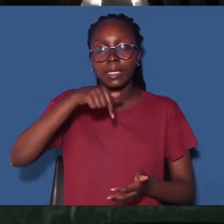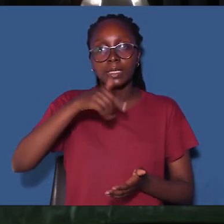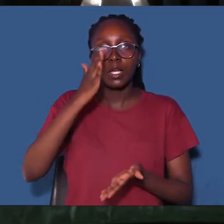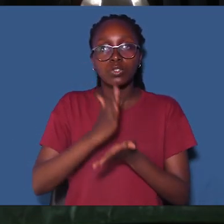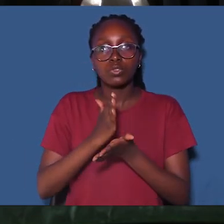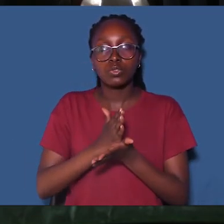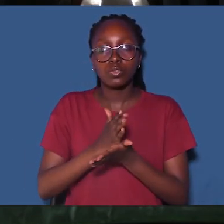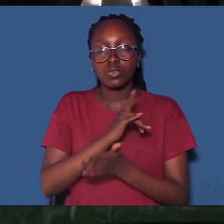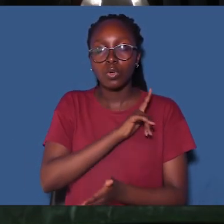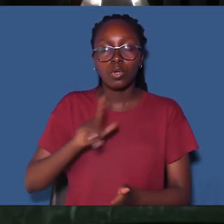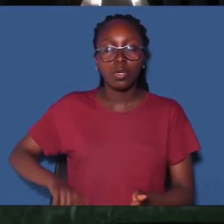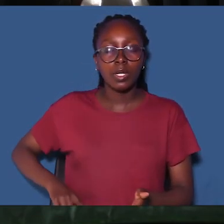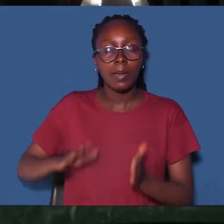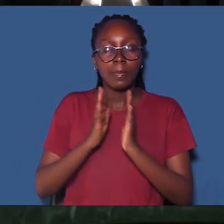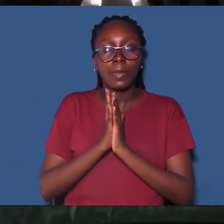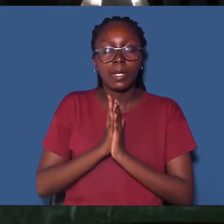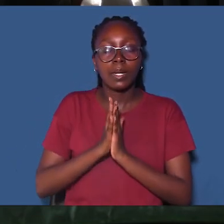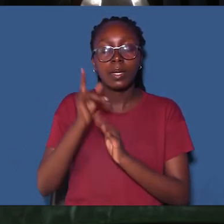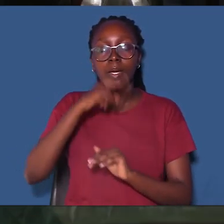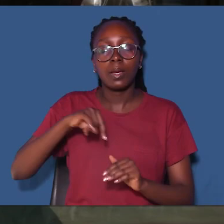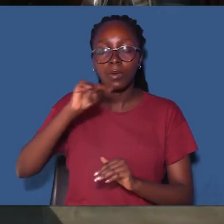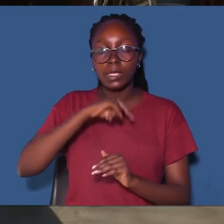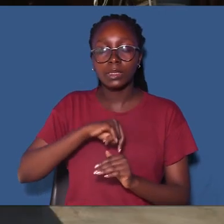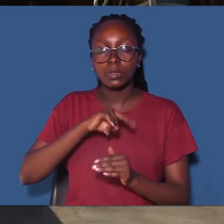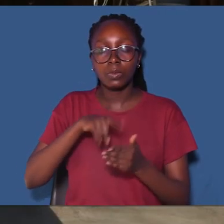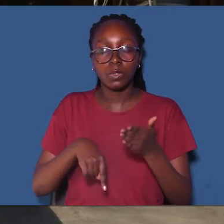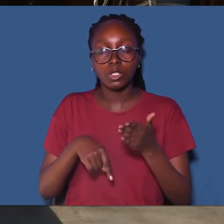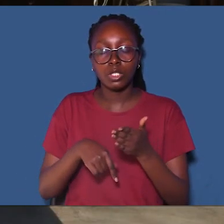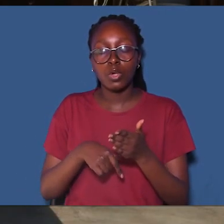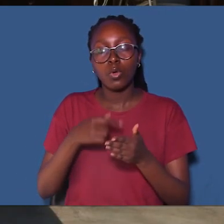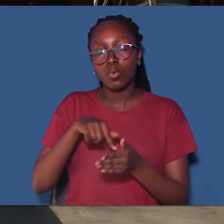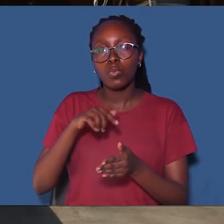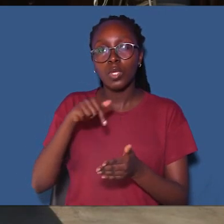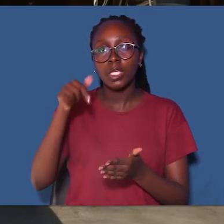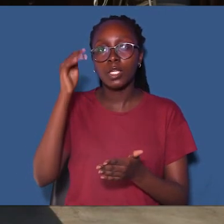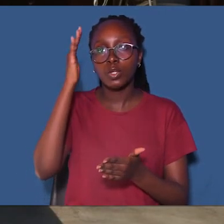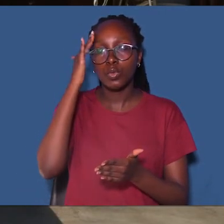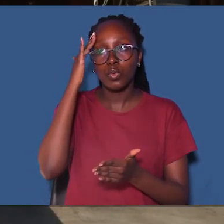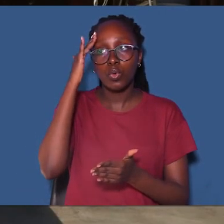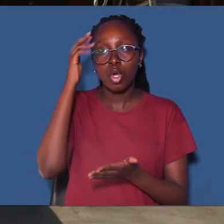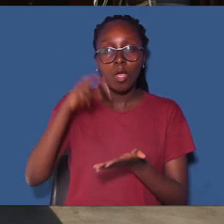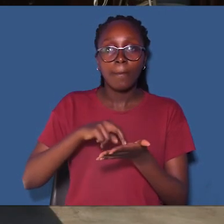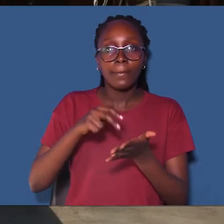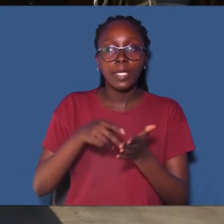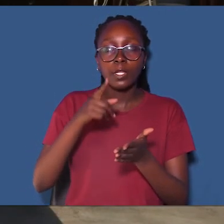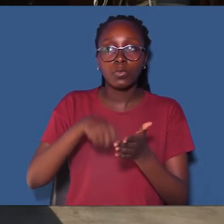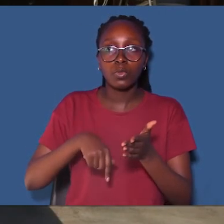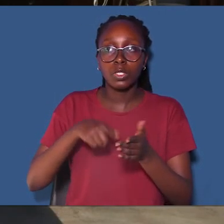Indeed, Lord, it is our prayer that we will know what it means to practice